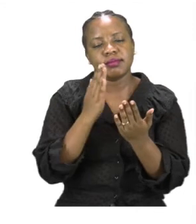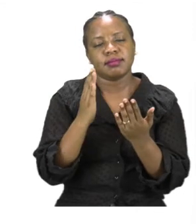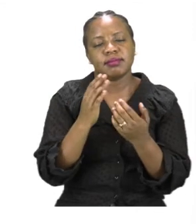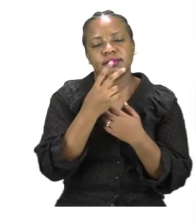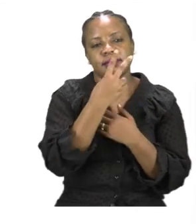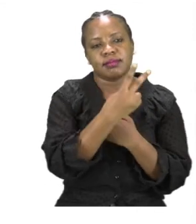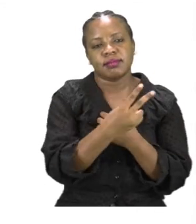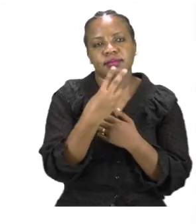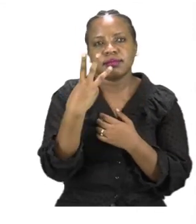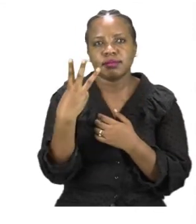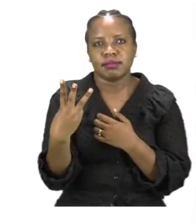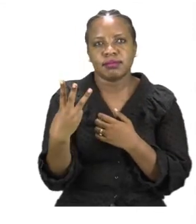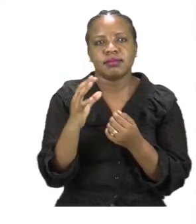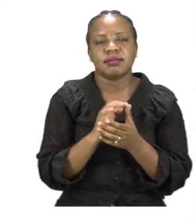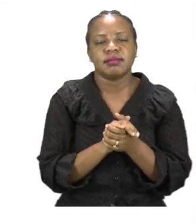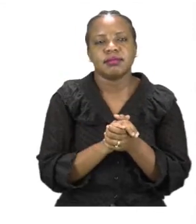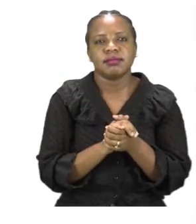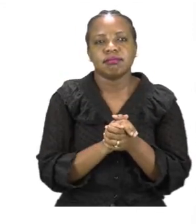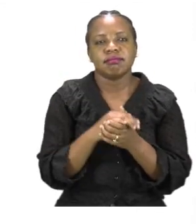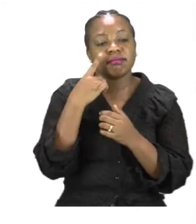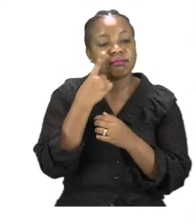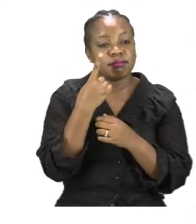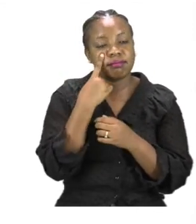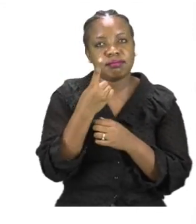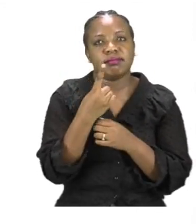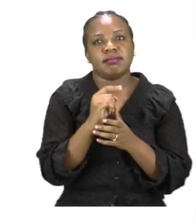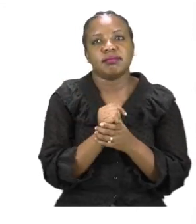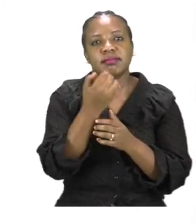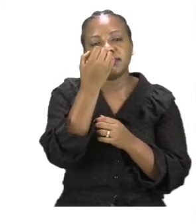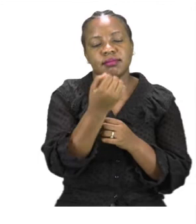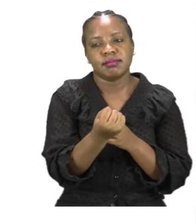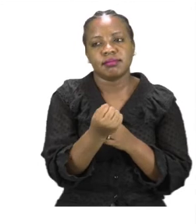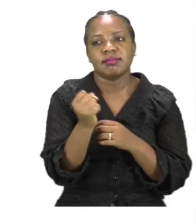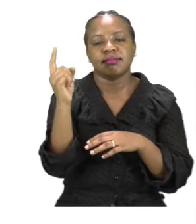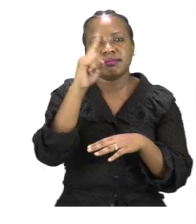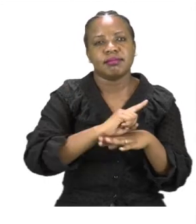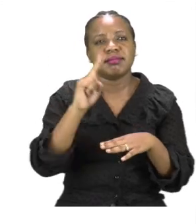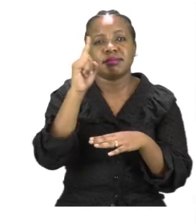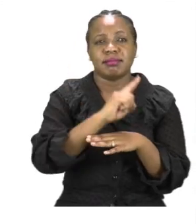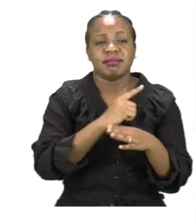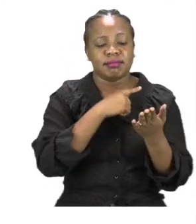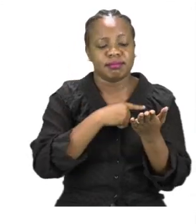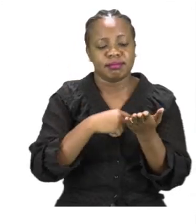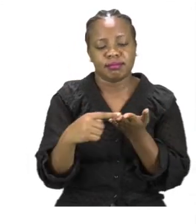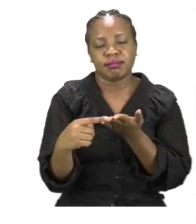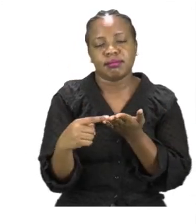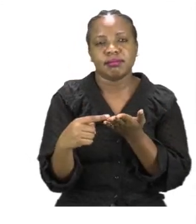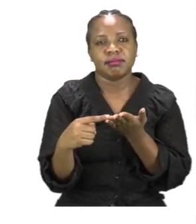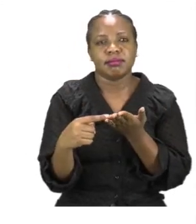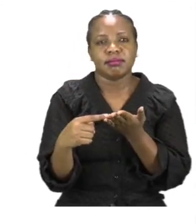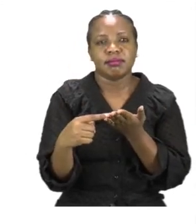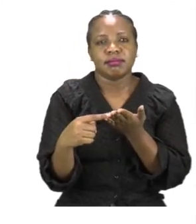On page 23, we can see that we have the days of the week. But there